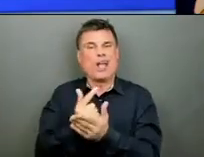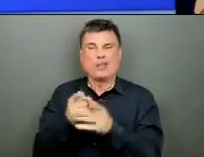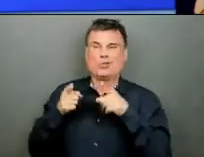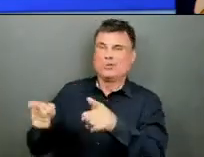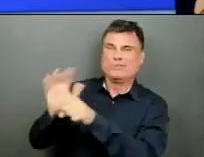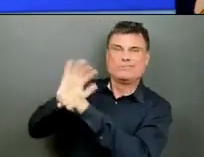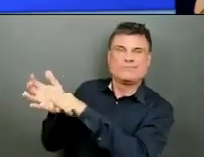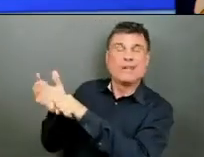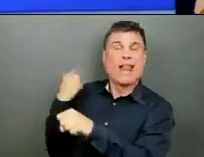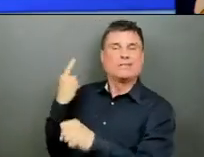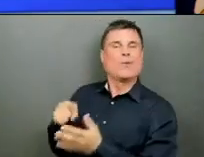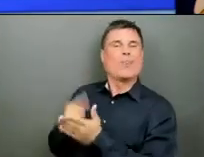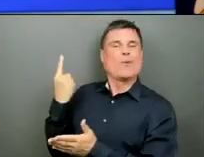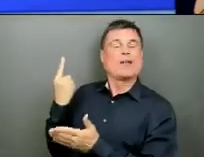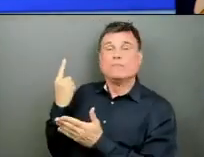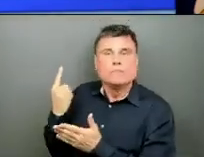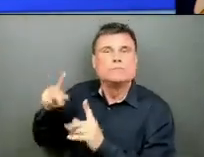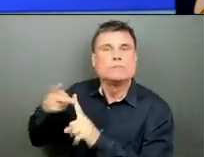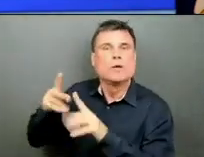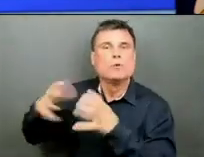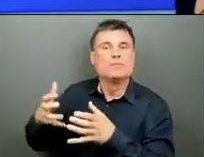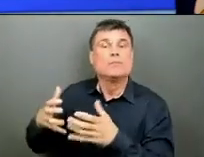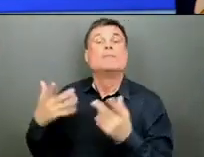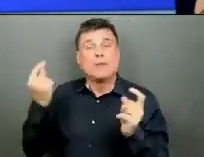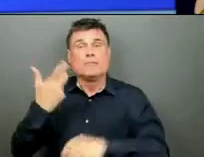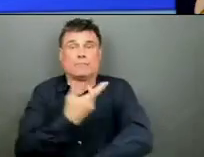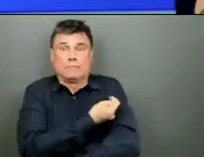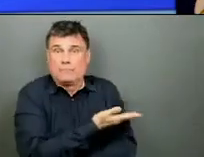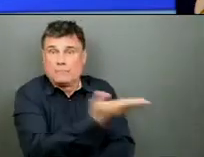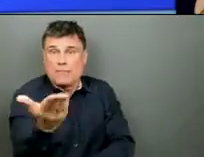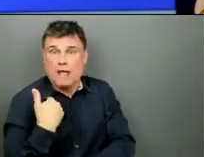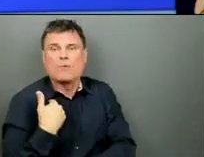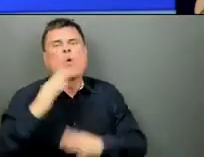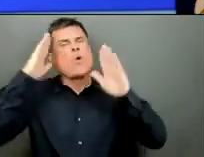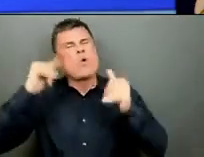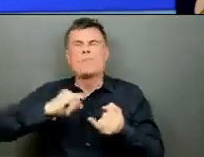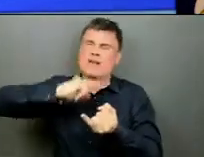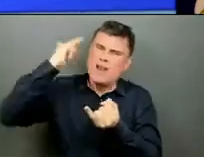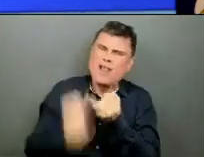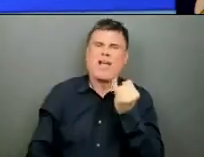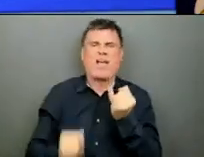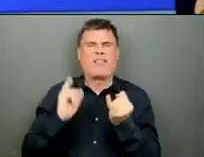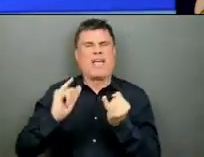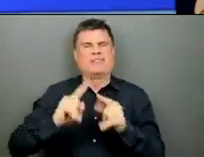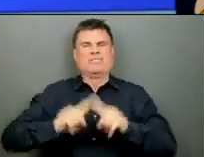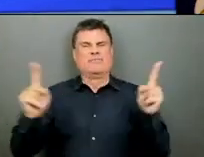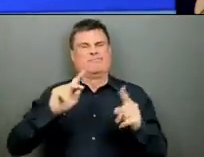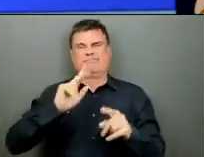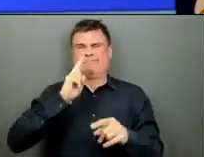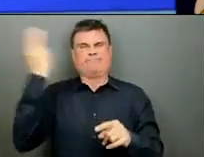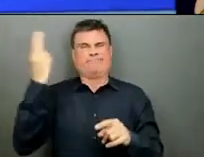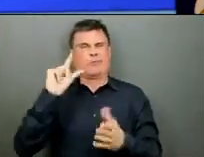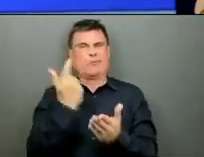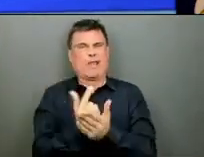protect people will be successful, and this will be the last summer of COVID-19. But as we keep people safe and keep our